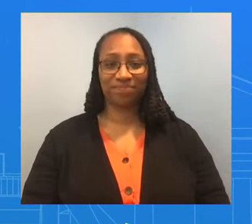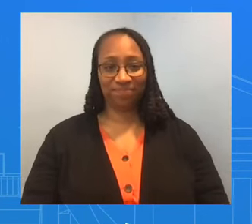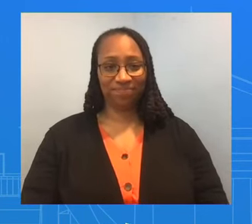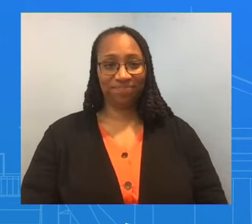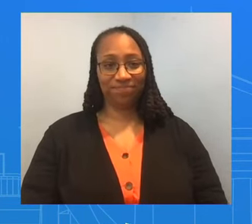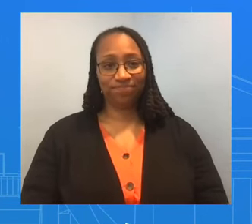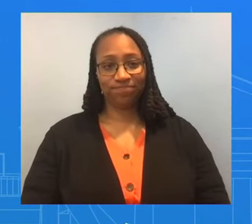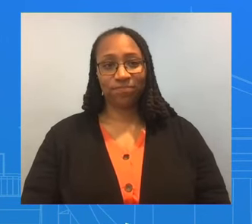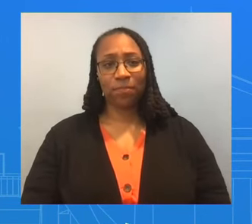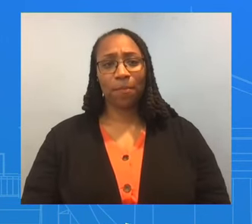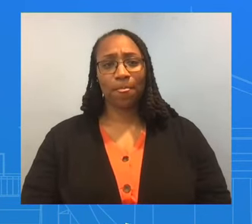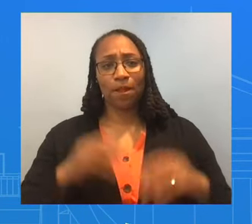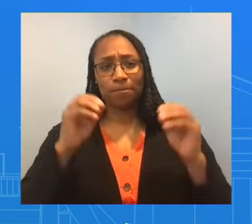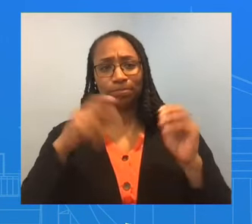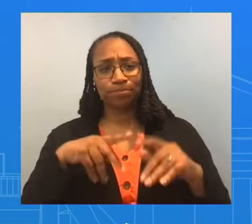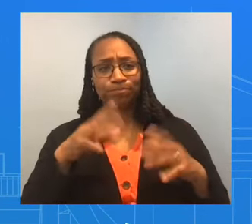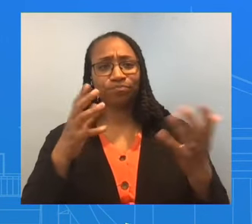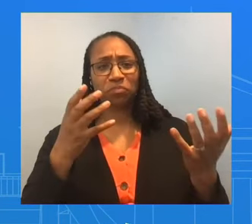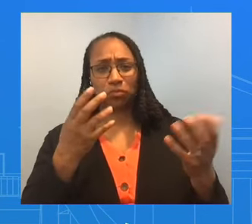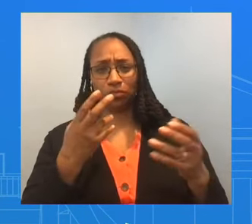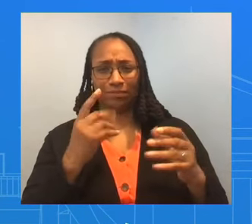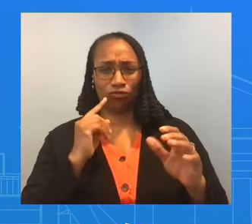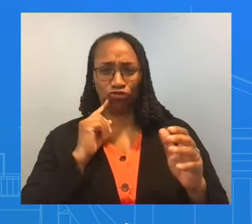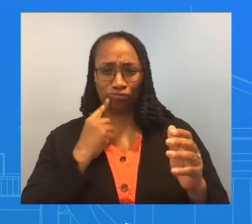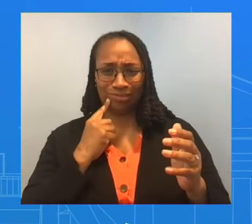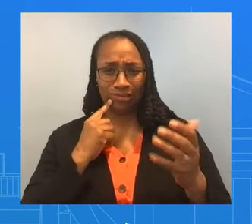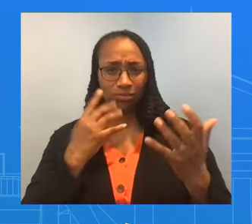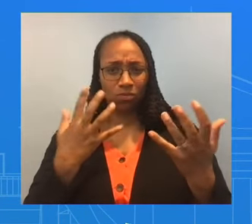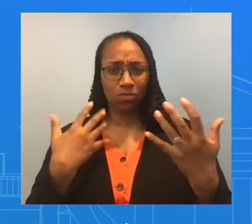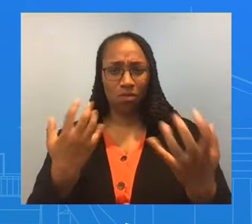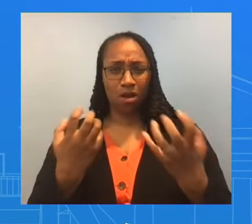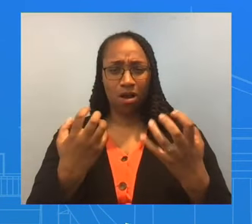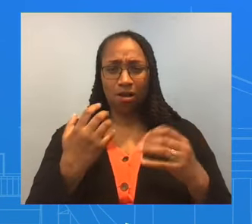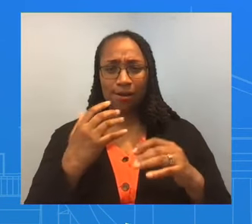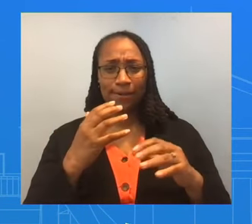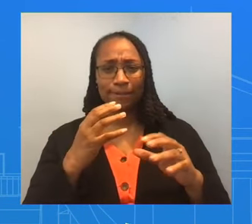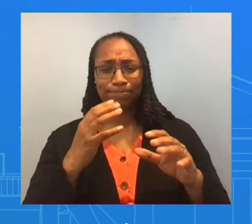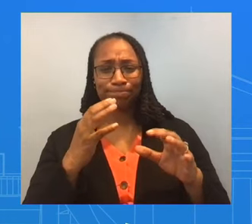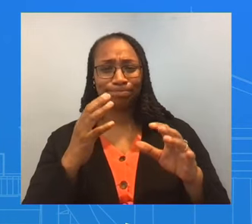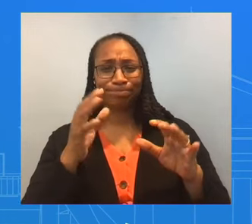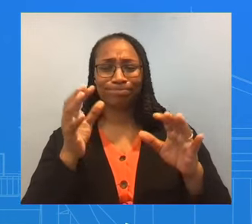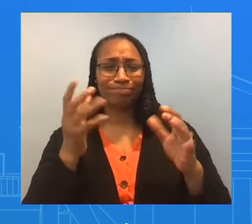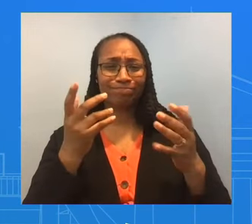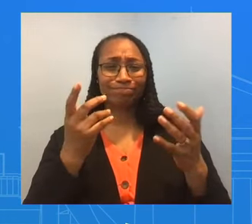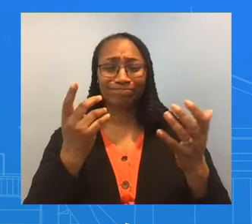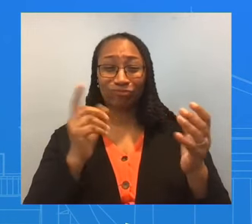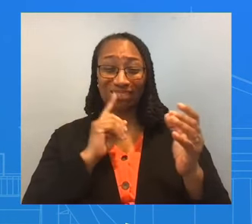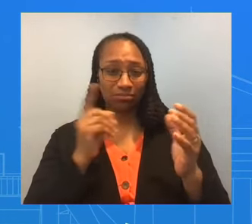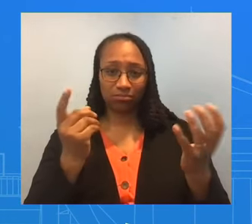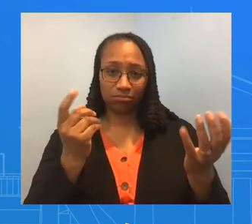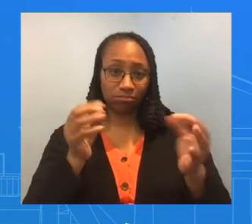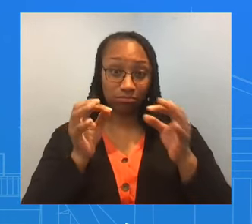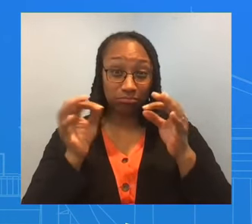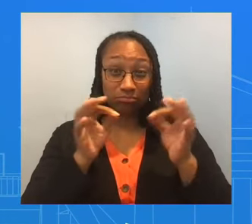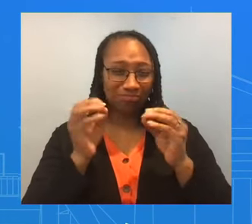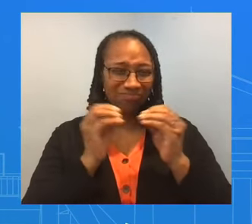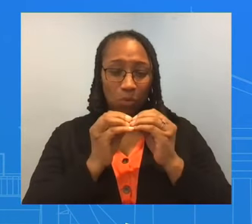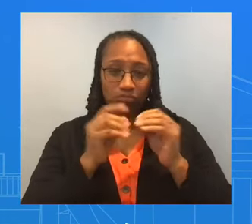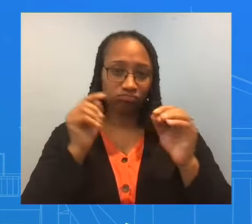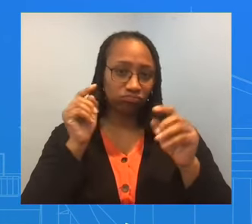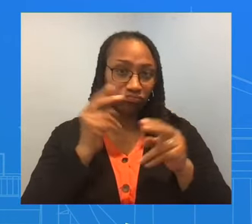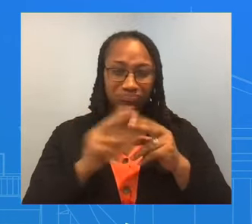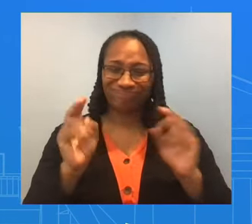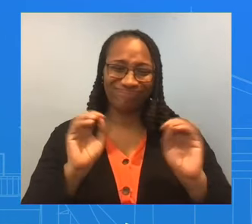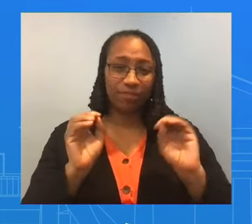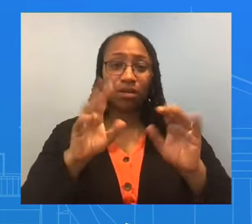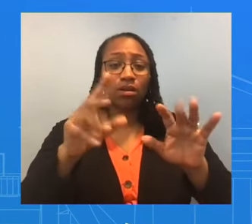There's no such thing as short series. Those two words don't go together. Your interjections do not make things shorter.